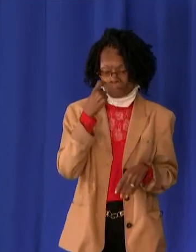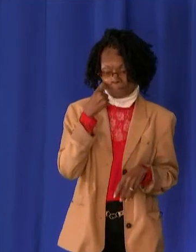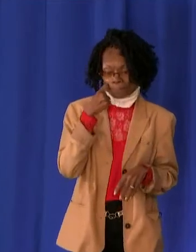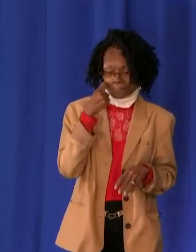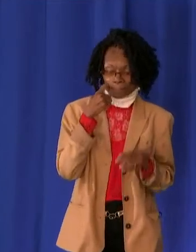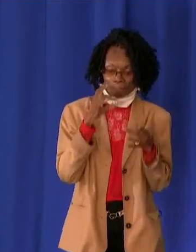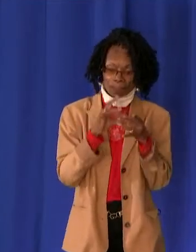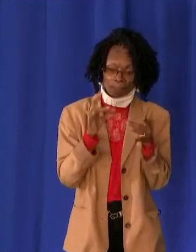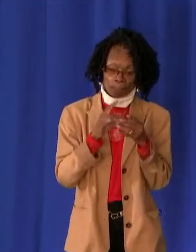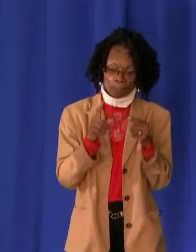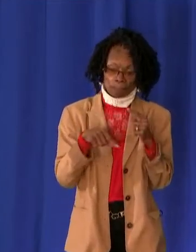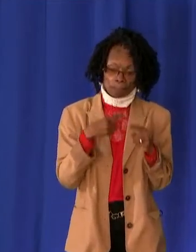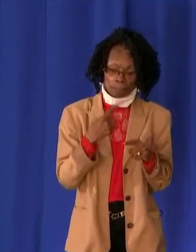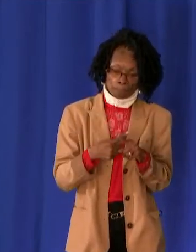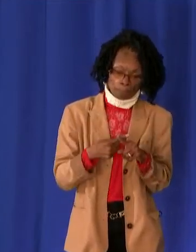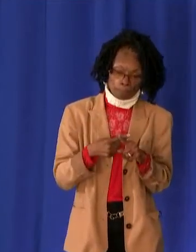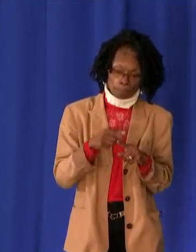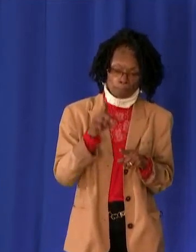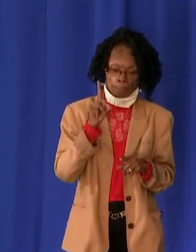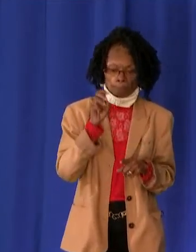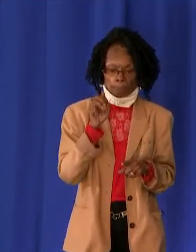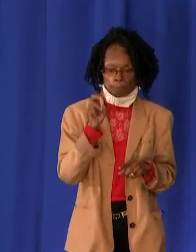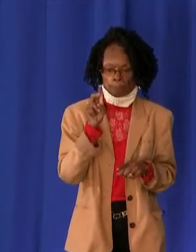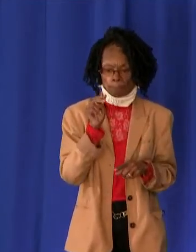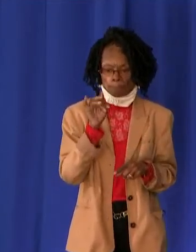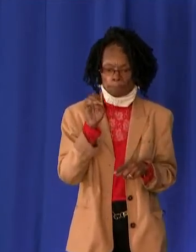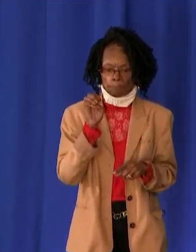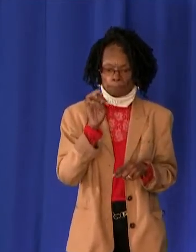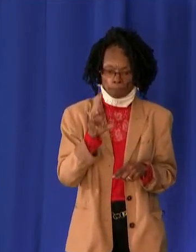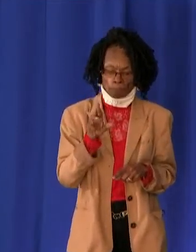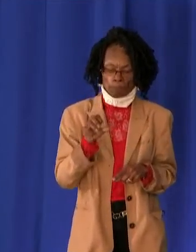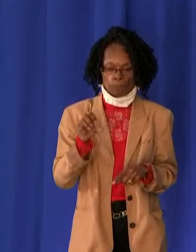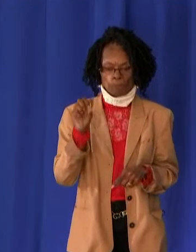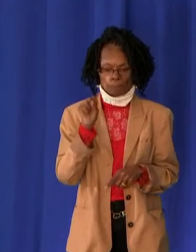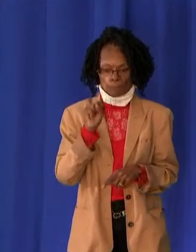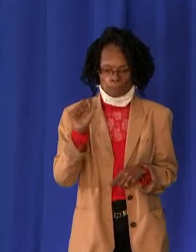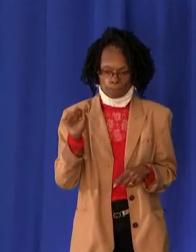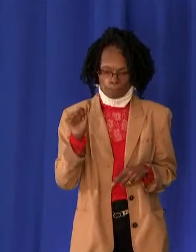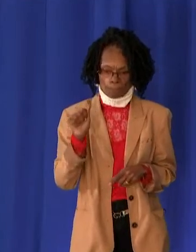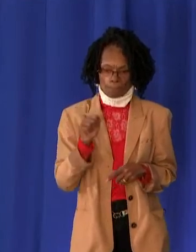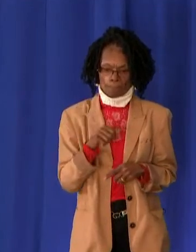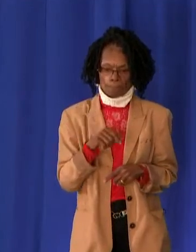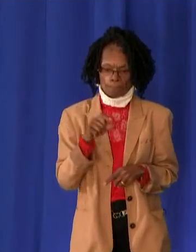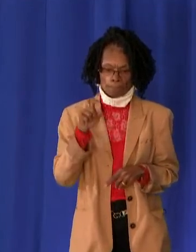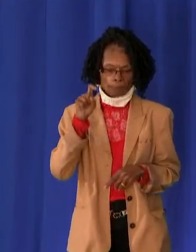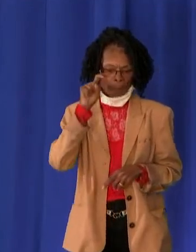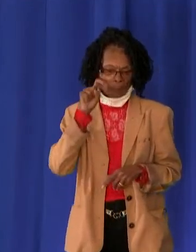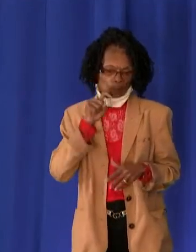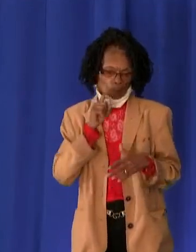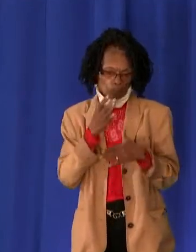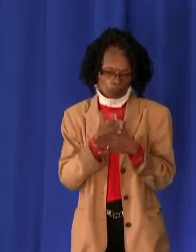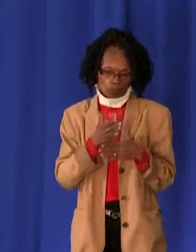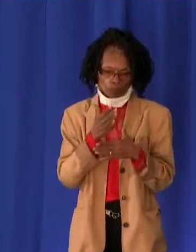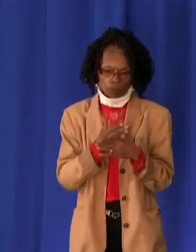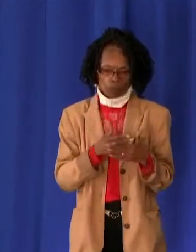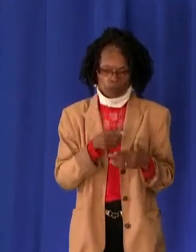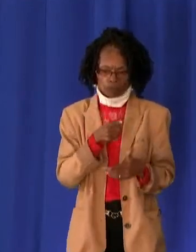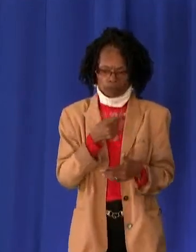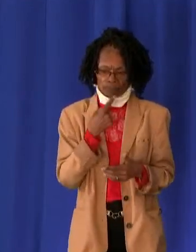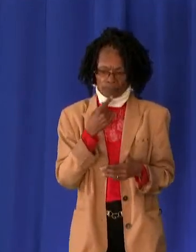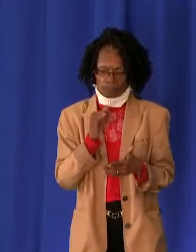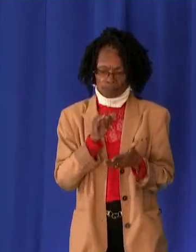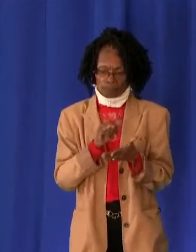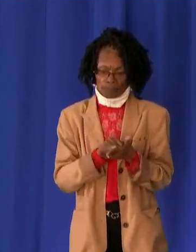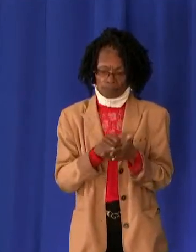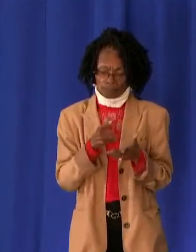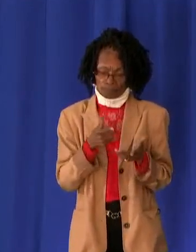Snyder, that came to light about allegations of sexual harassment, even potentially sexual assault. And you have said that there's a desire to